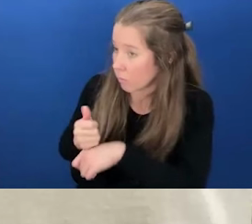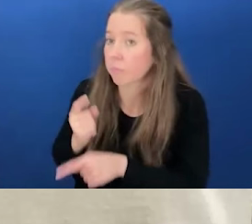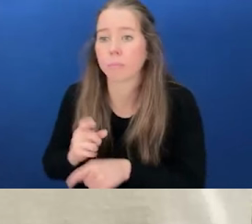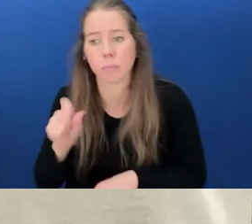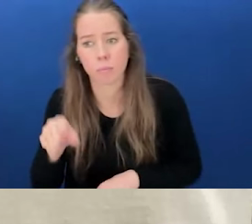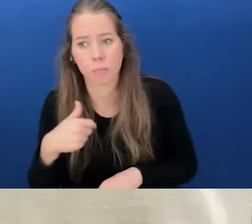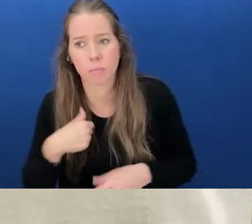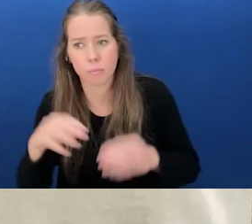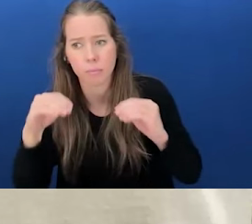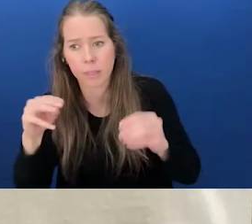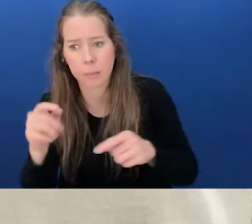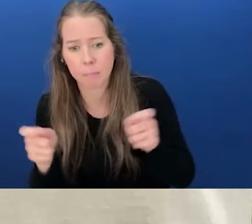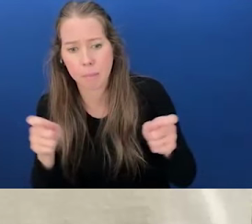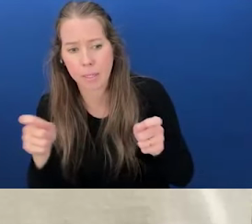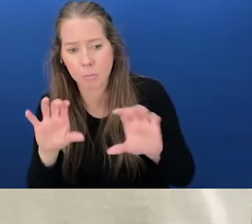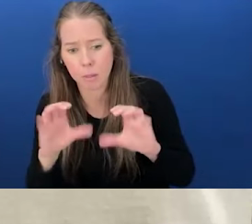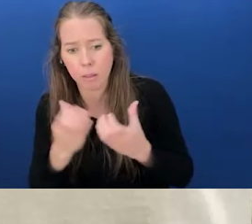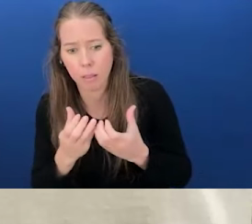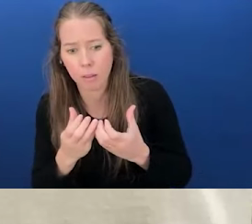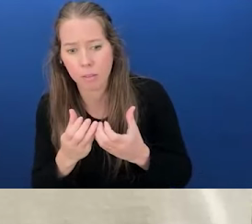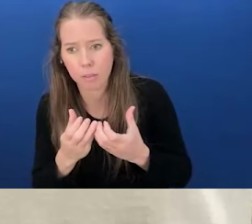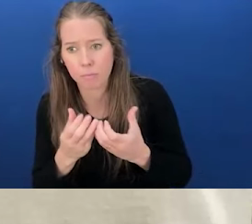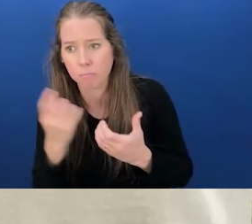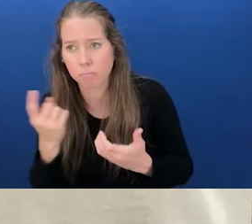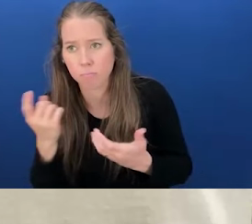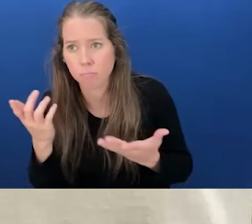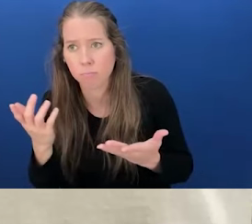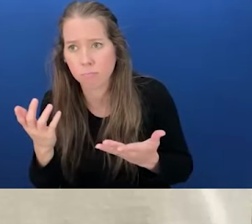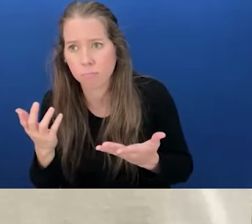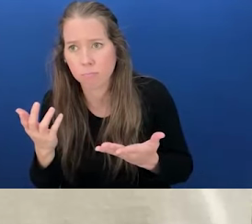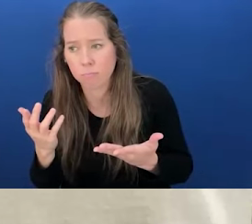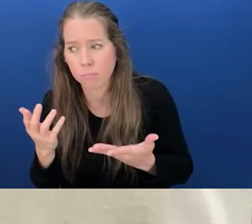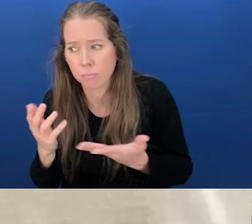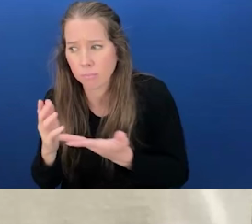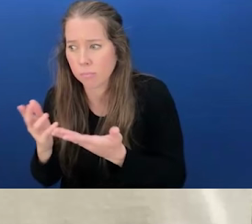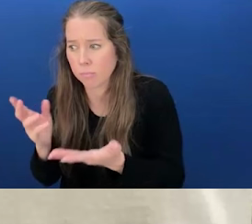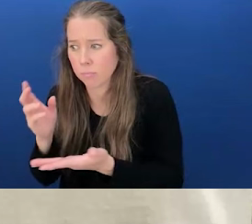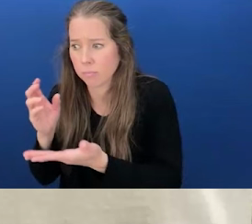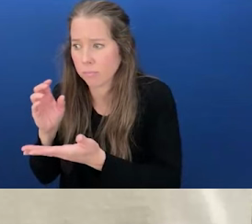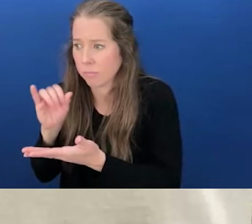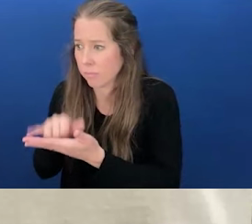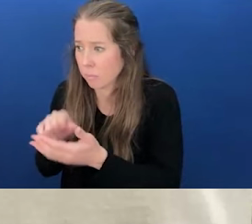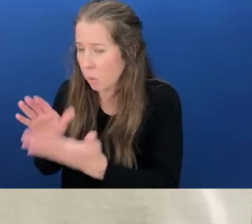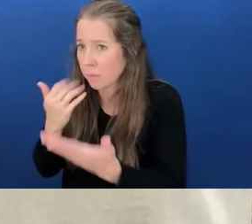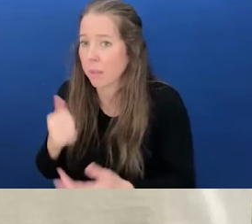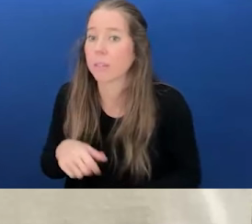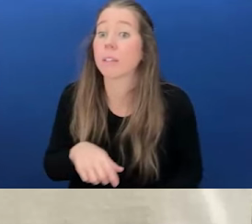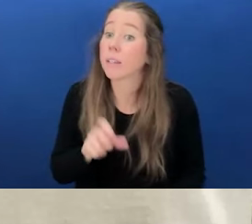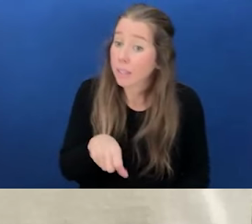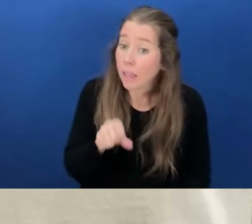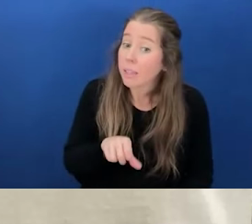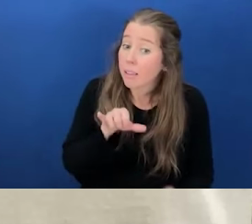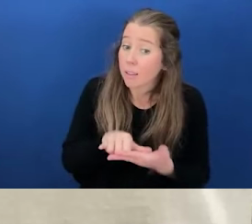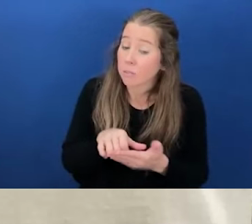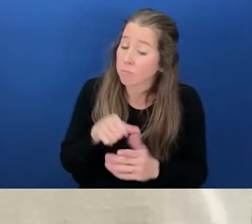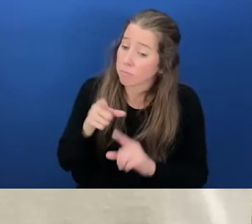class, I tell my students, be that way. Mhm. Be that way. Yeah. No, and that's actually one of the, you're hitting on one